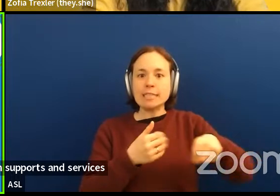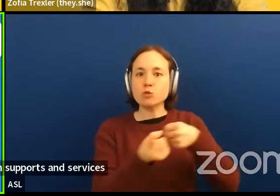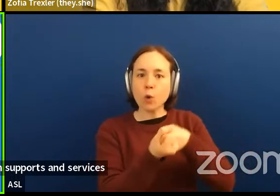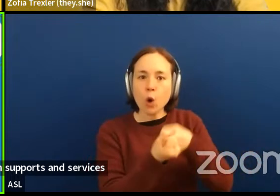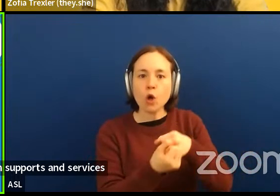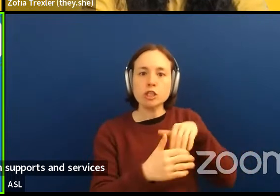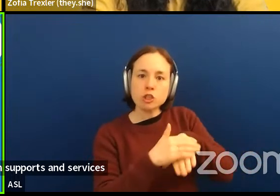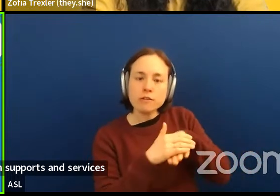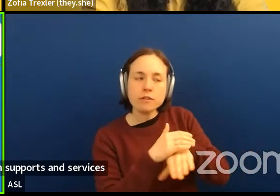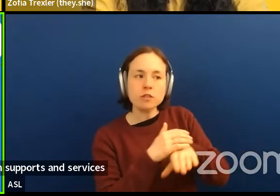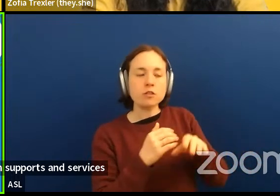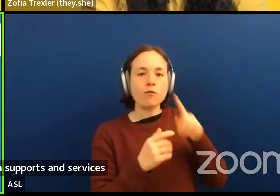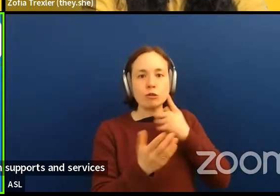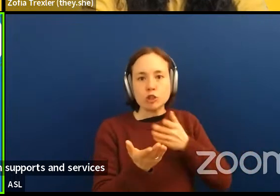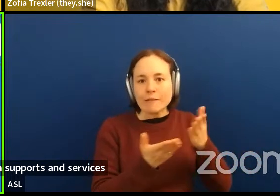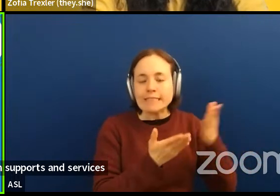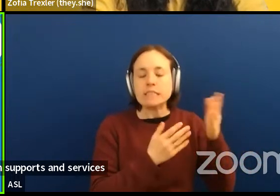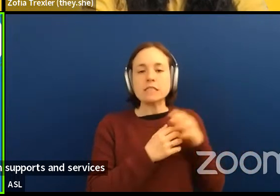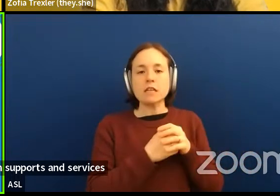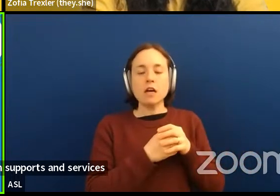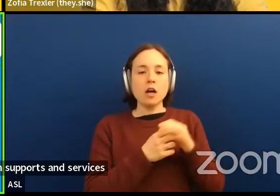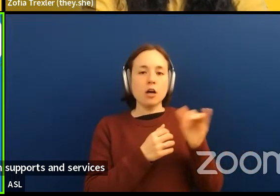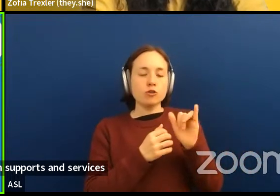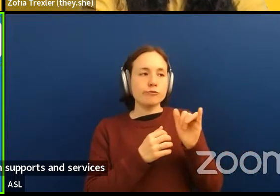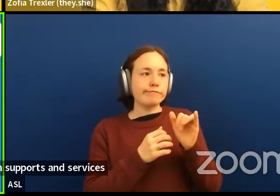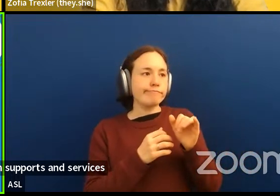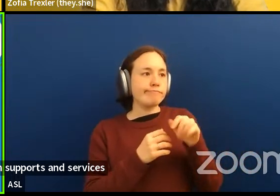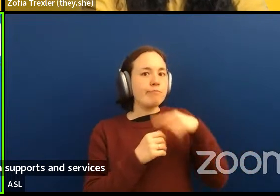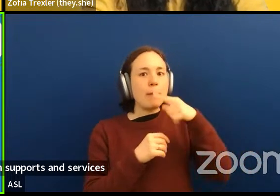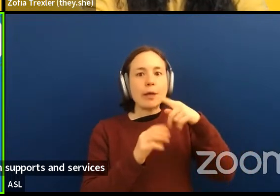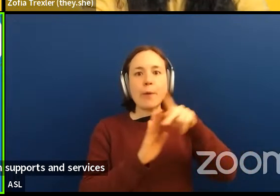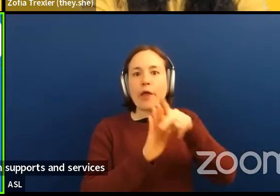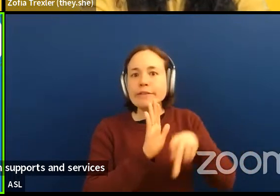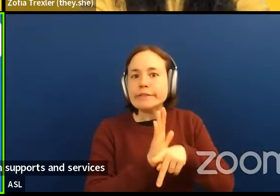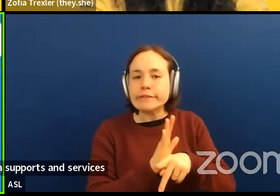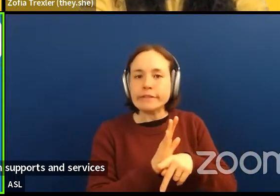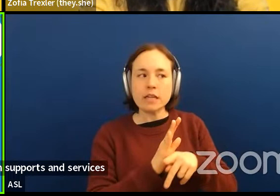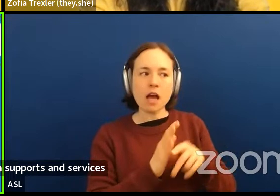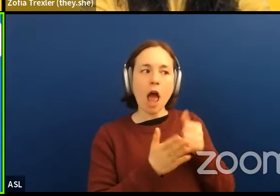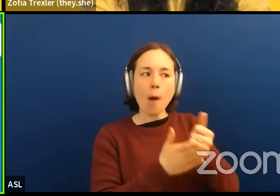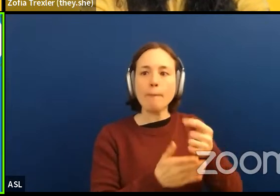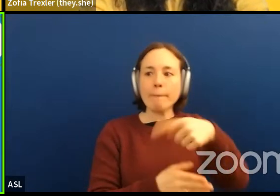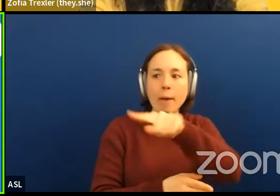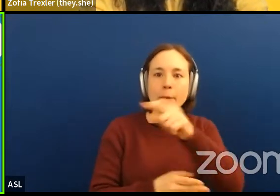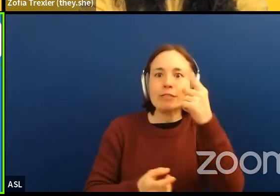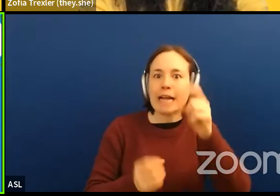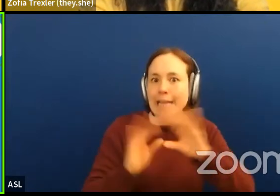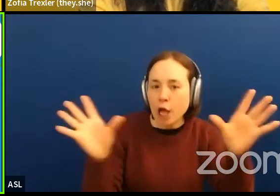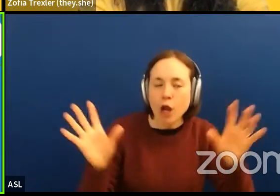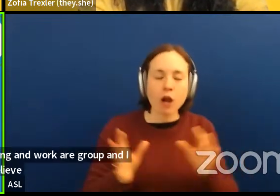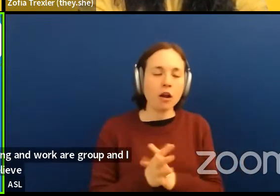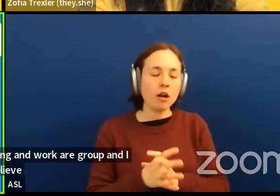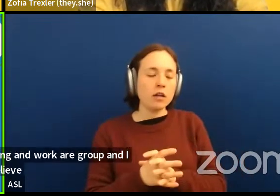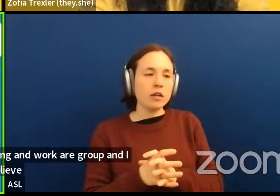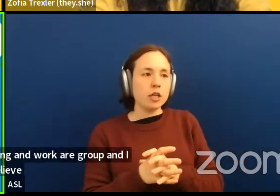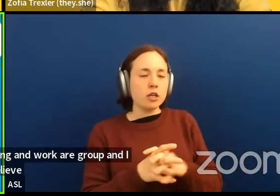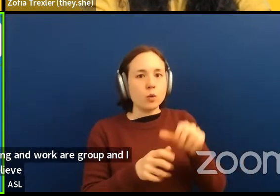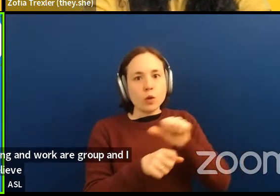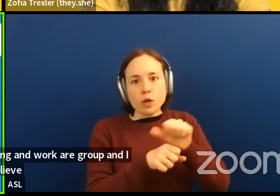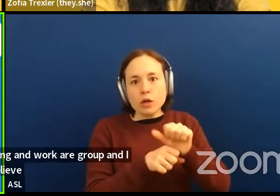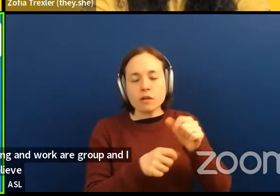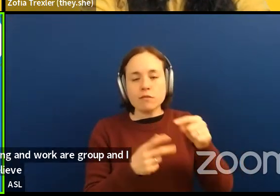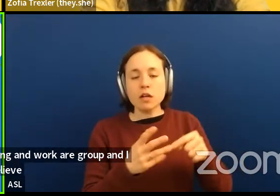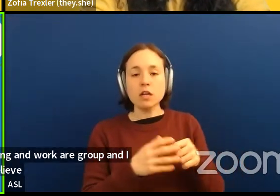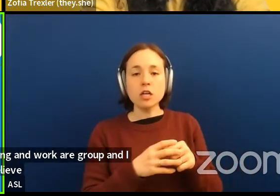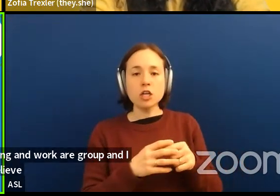public policy understanding work group. And I believe that I wanted to create the public